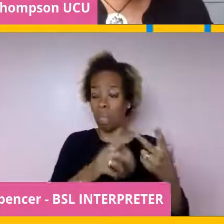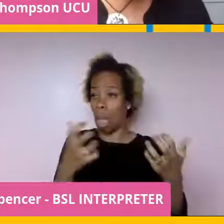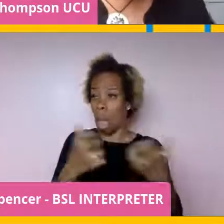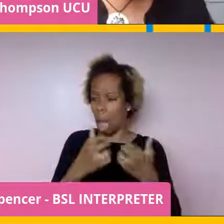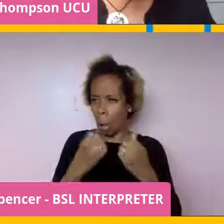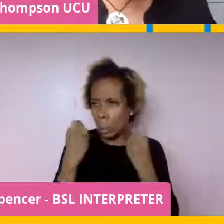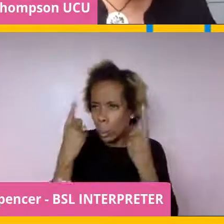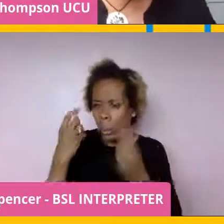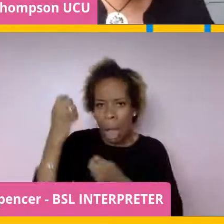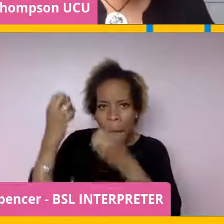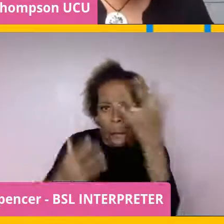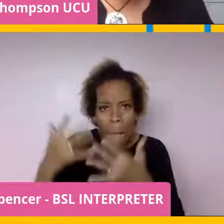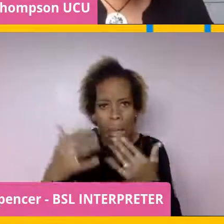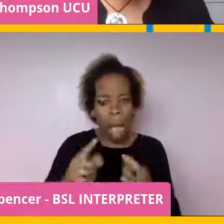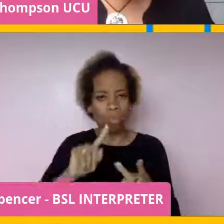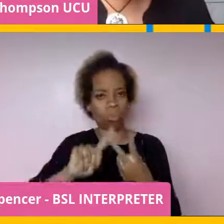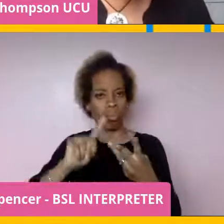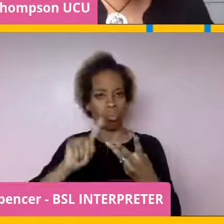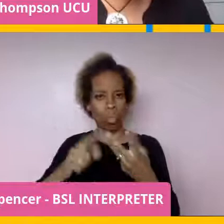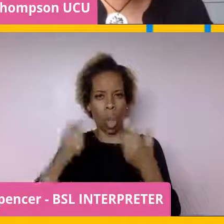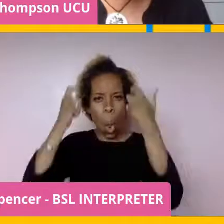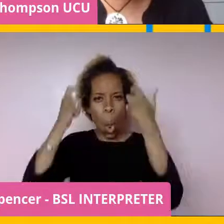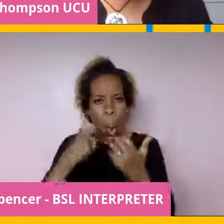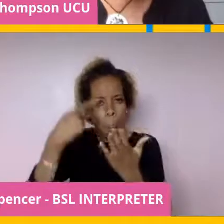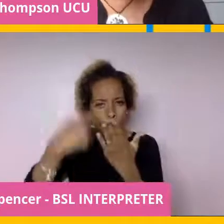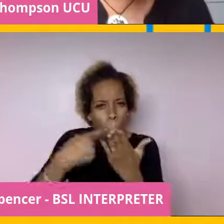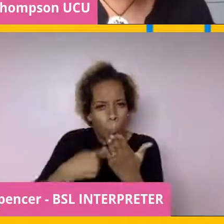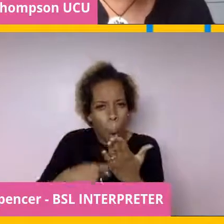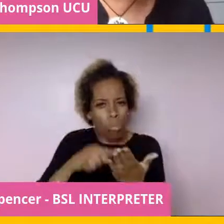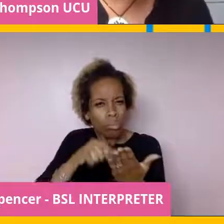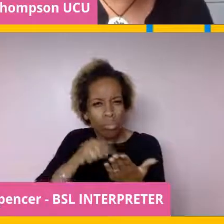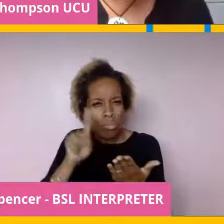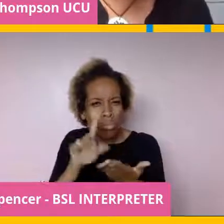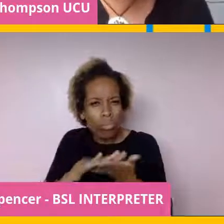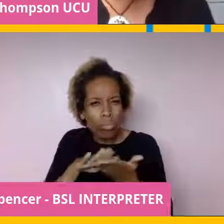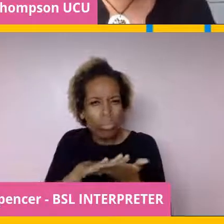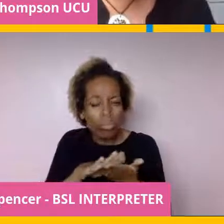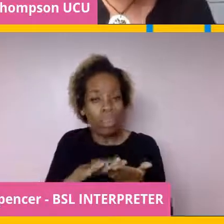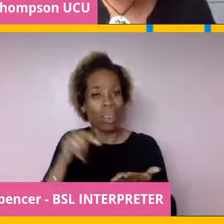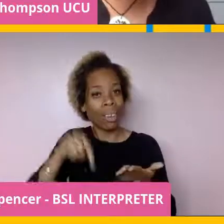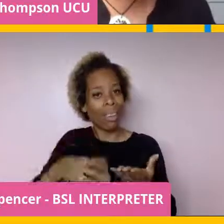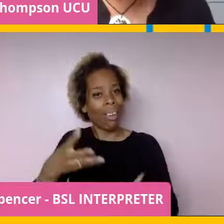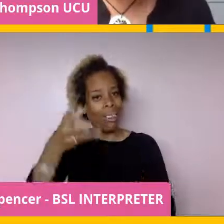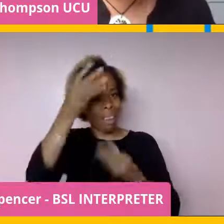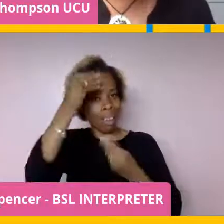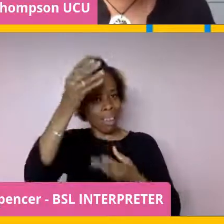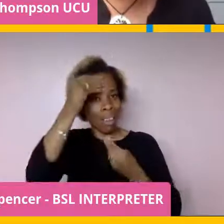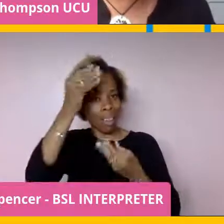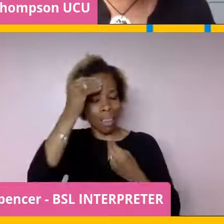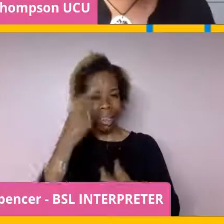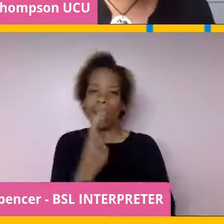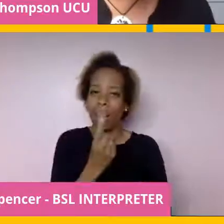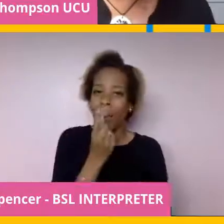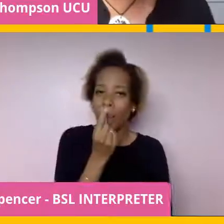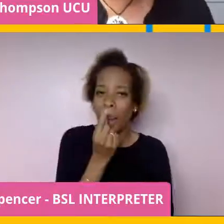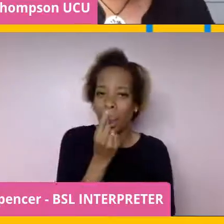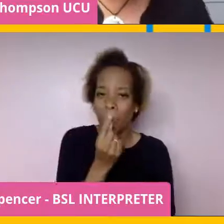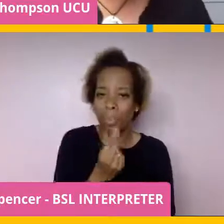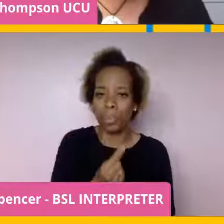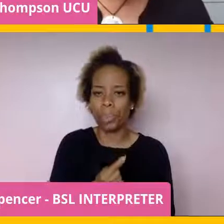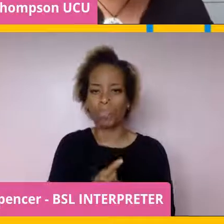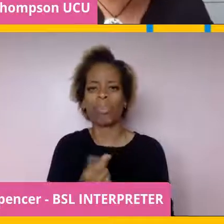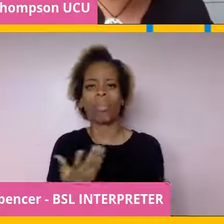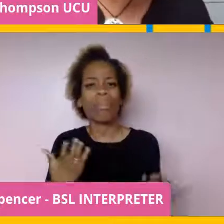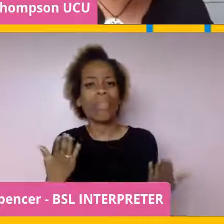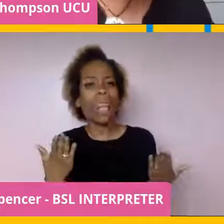use the law, but it's all part and parcel of protecting jobs, and that's really the heart of this campaign. And the heart of that at the moment, because of the way that